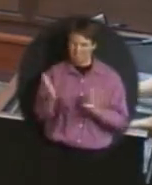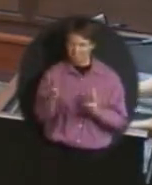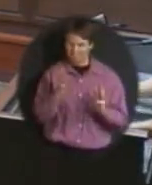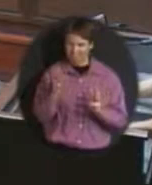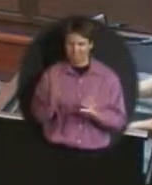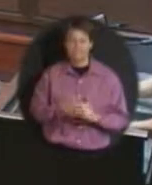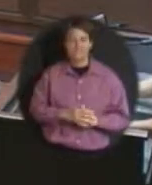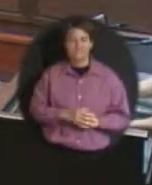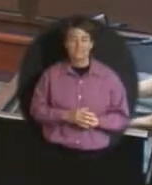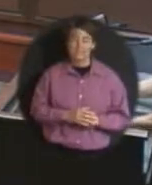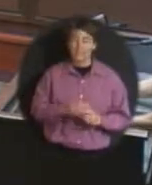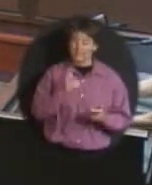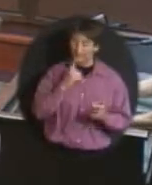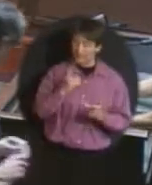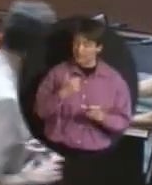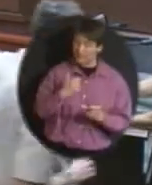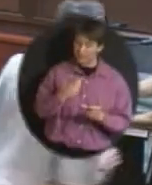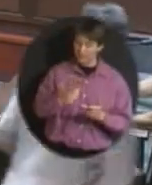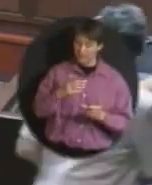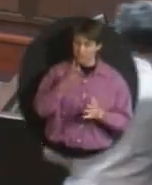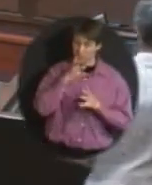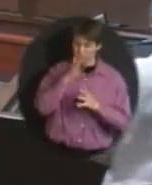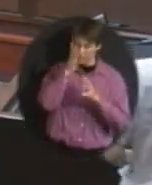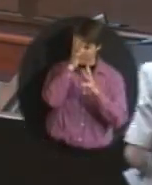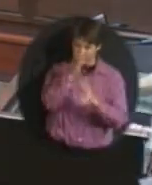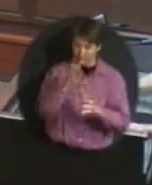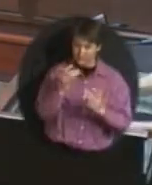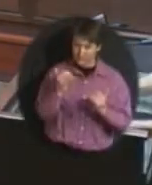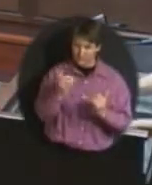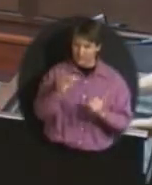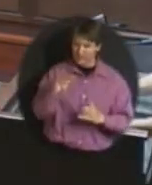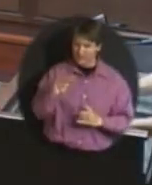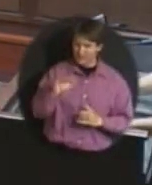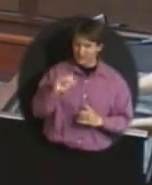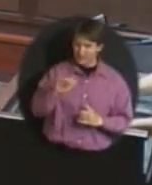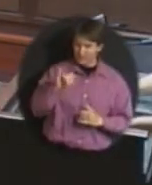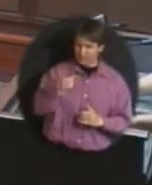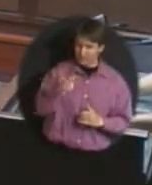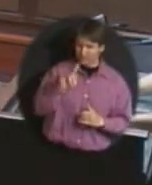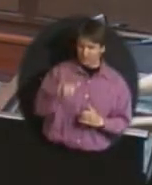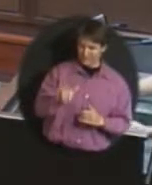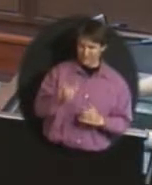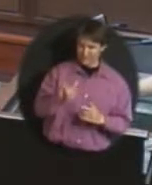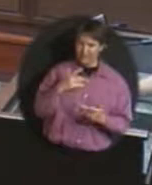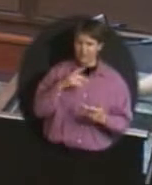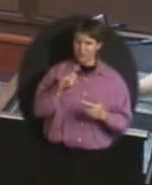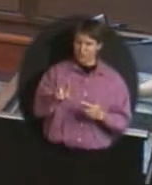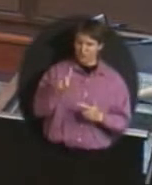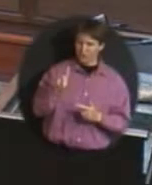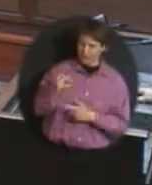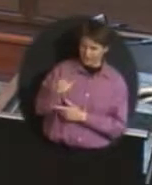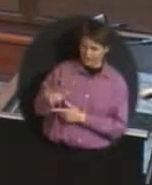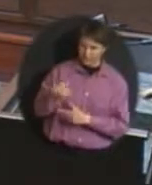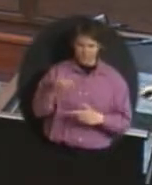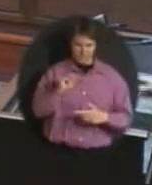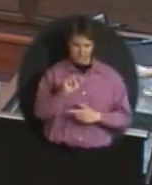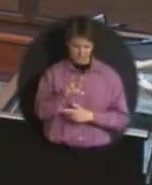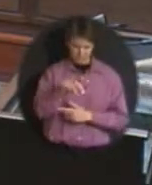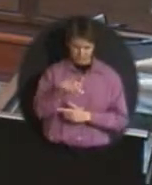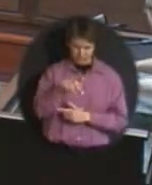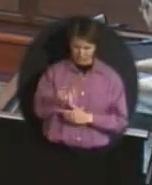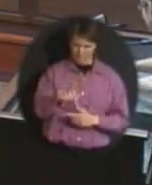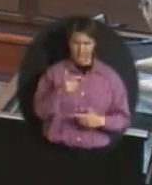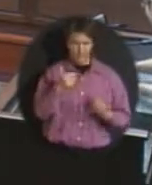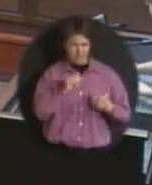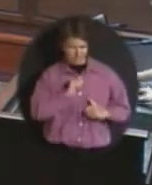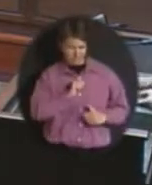And now, Miss Ashley, the grandparents are now a majority on the board. Dr. Daniels, Mr. Poland, and myself, and Ms. Ashley now are all